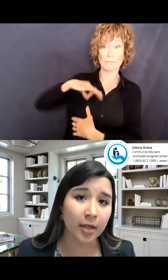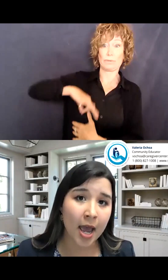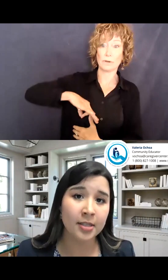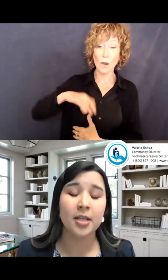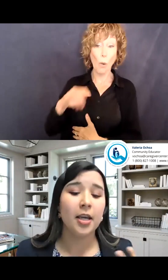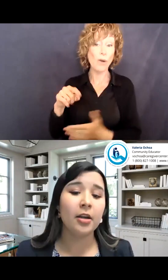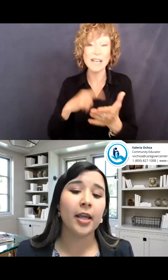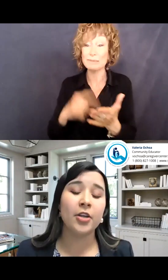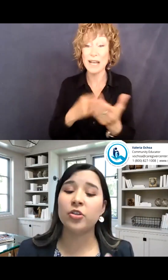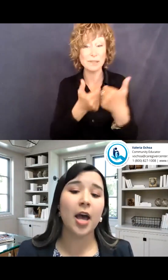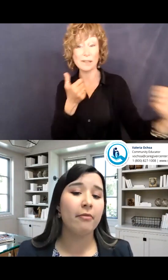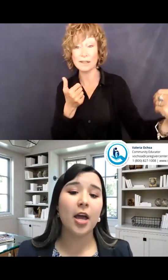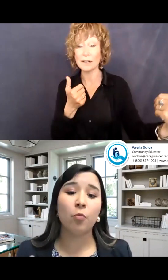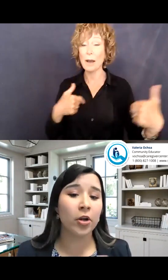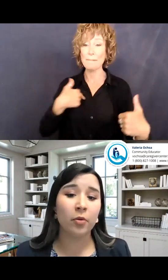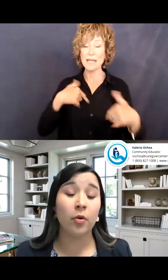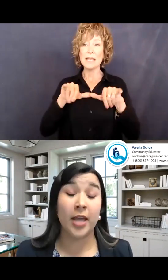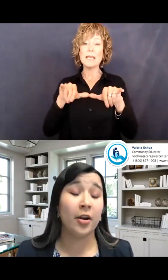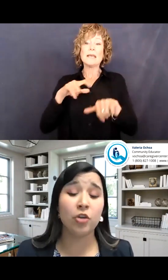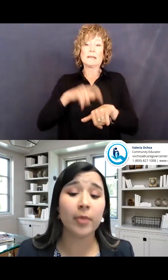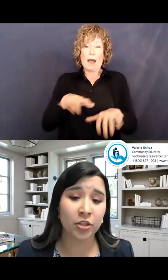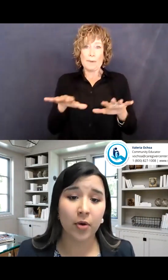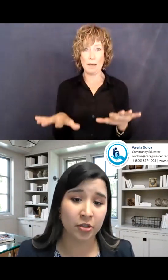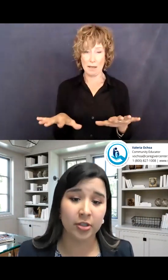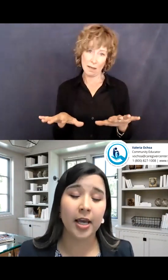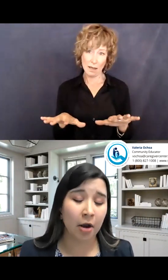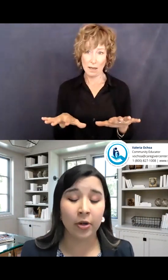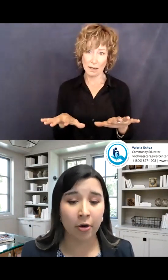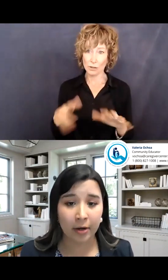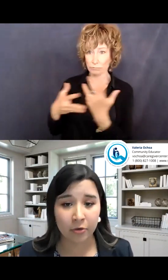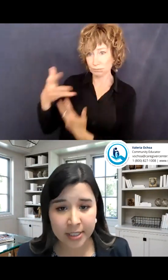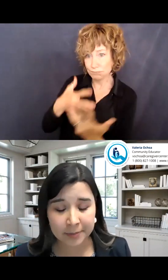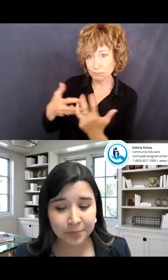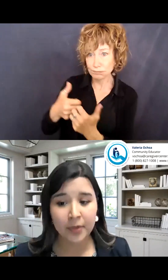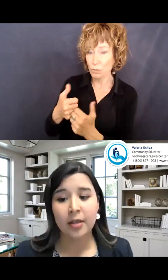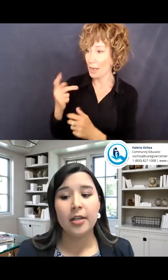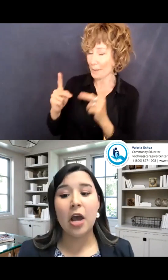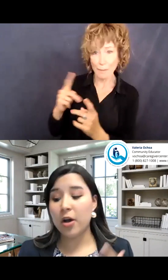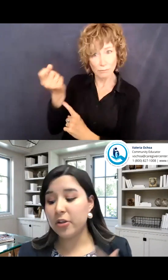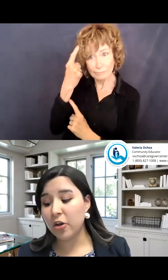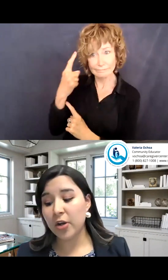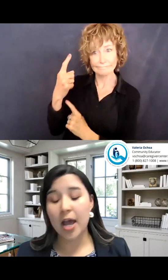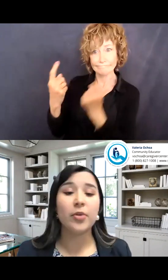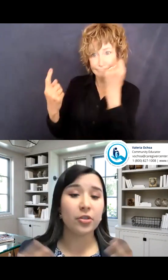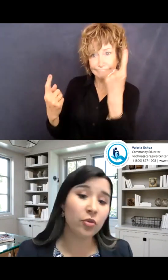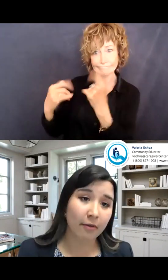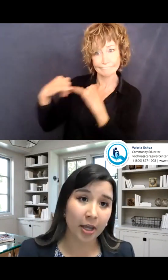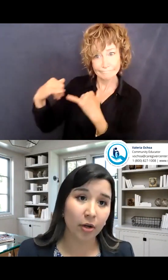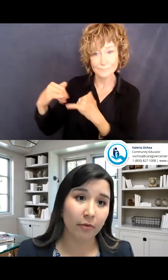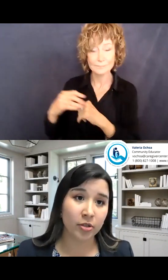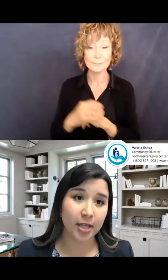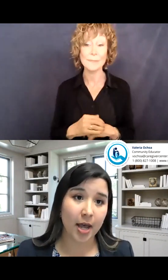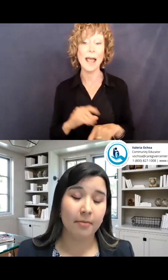to relax. And again, just have that that human interaction that our caregivers need. Now, on the other hand, we do